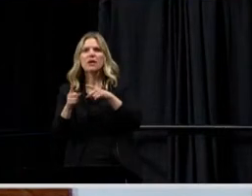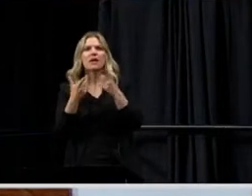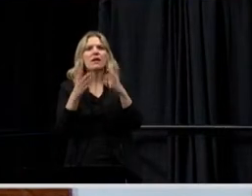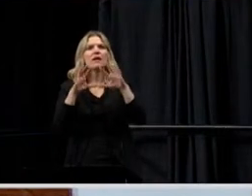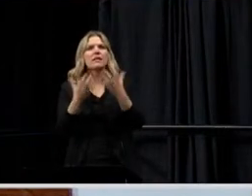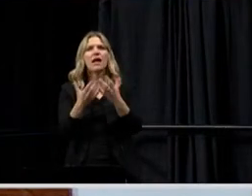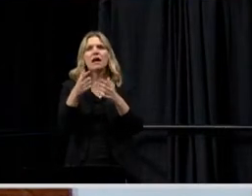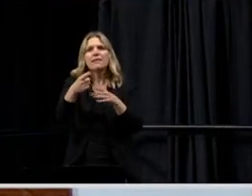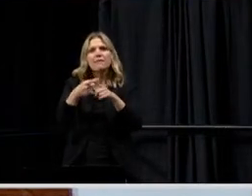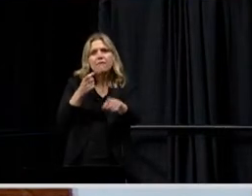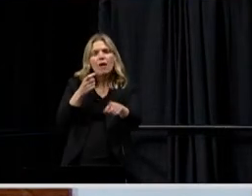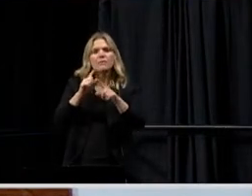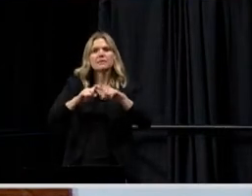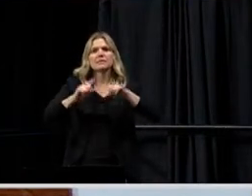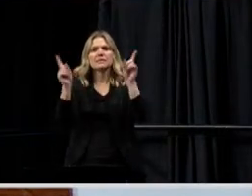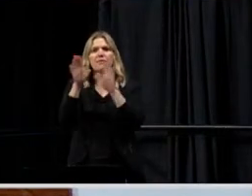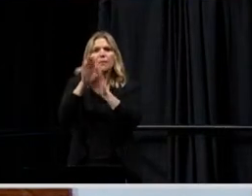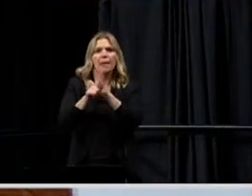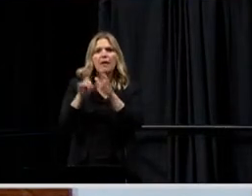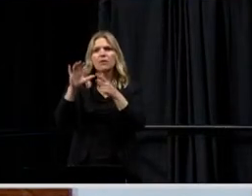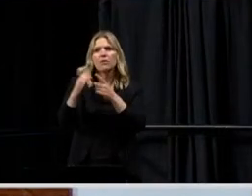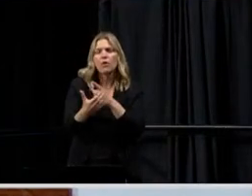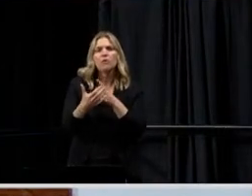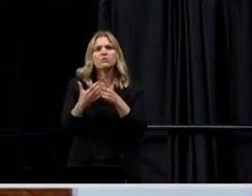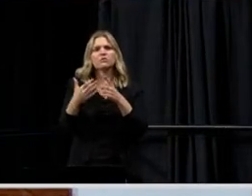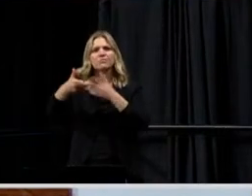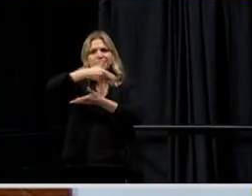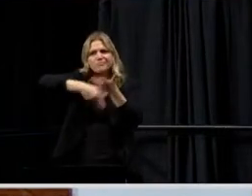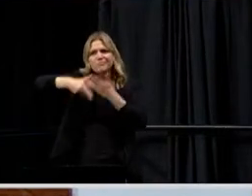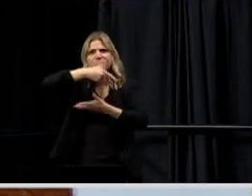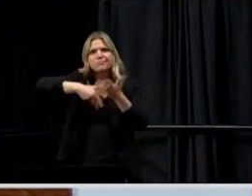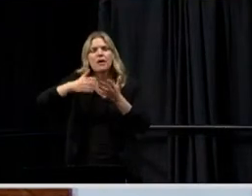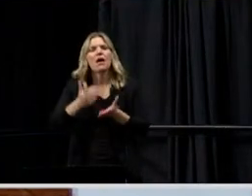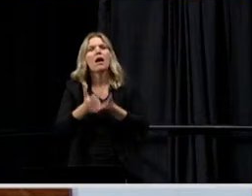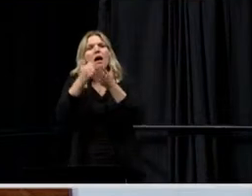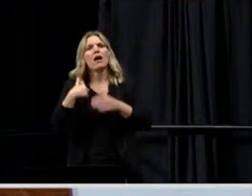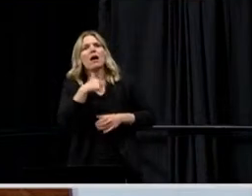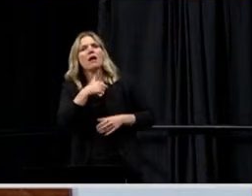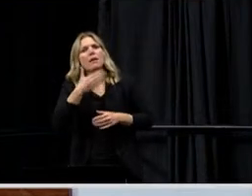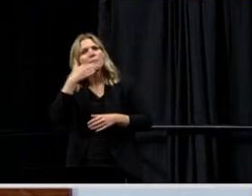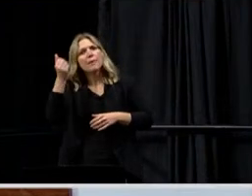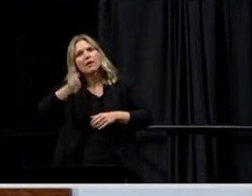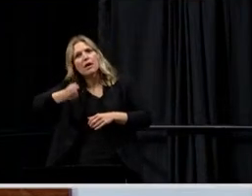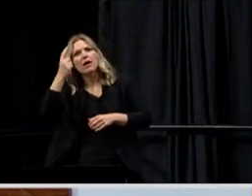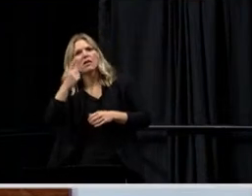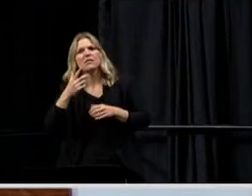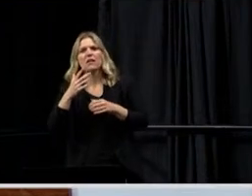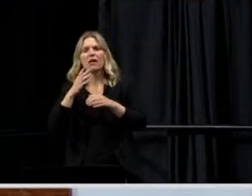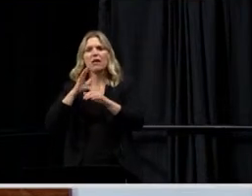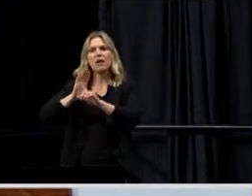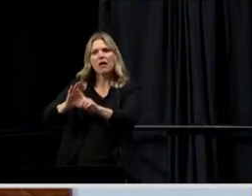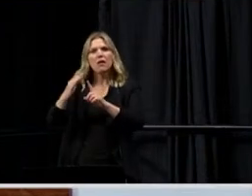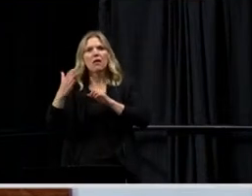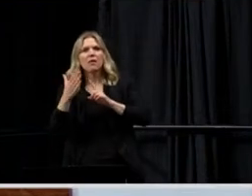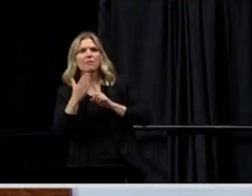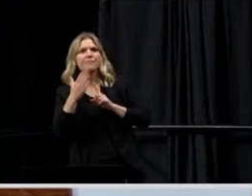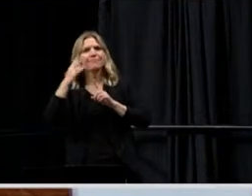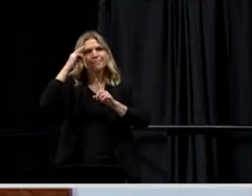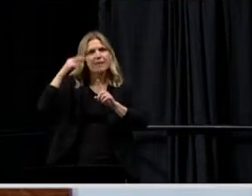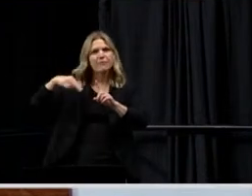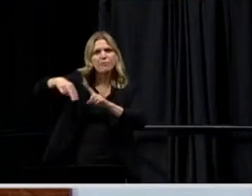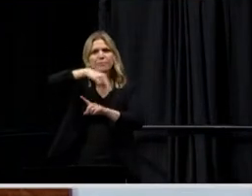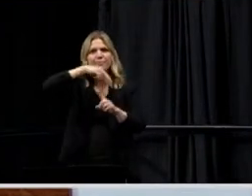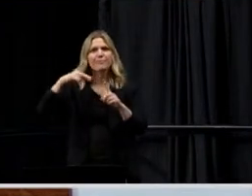from a variety of different backgrounds and cultures has allowed us to gain a better understanding of others' experiences and become more culturally sensitive